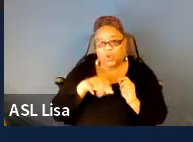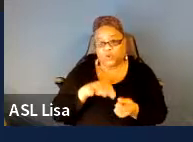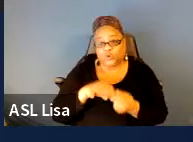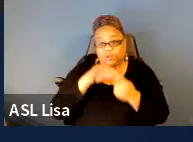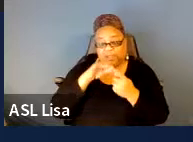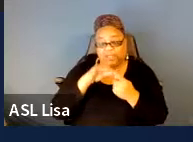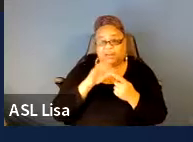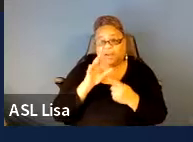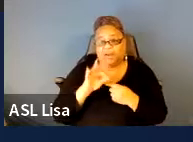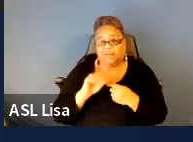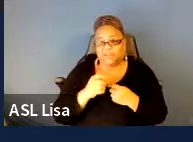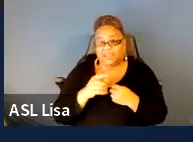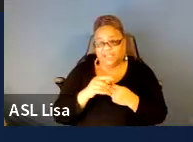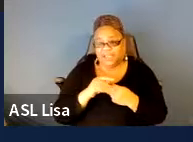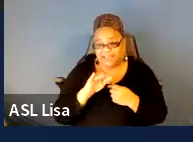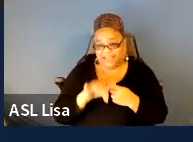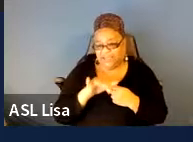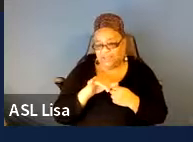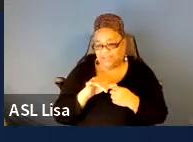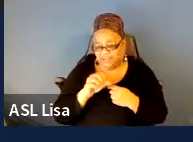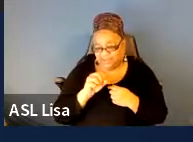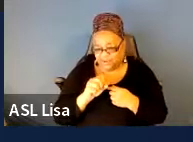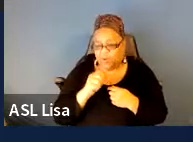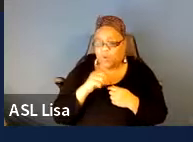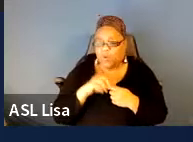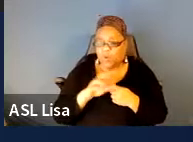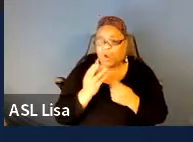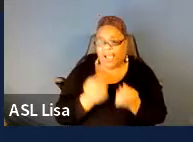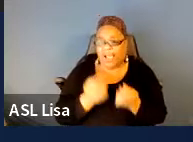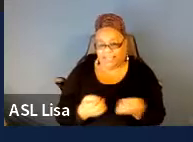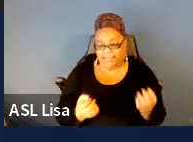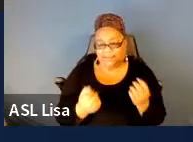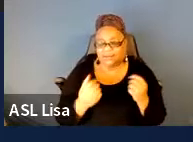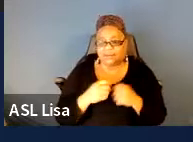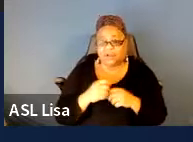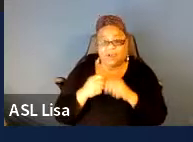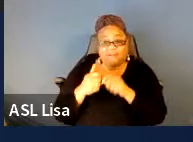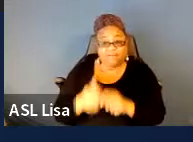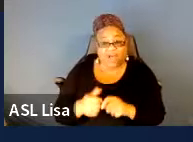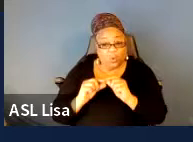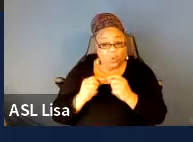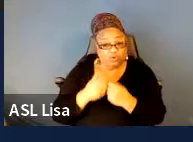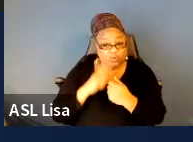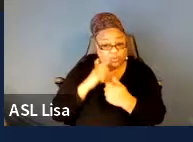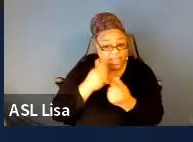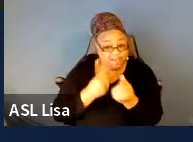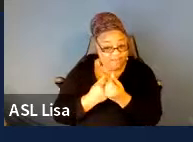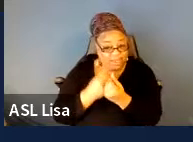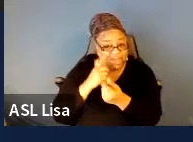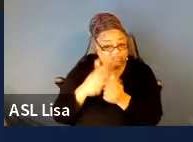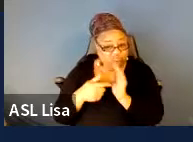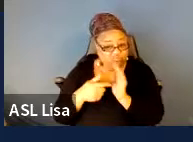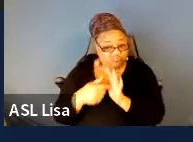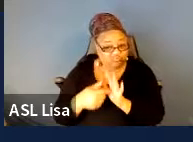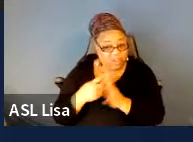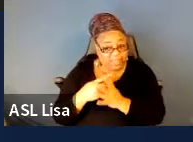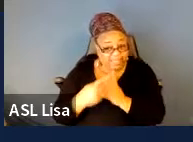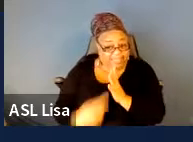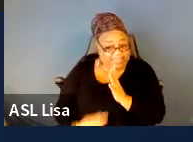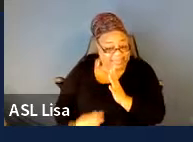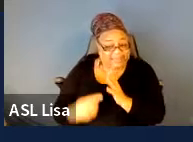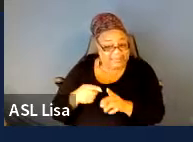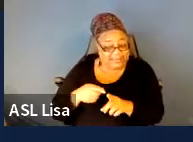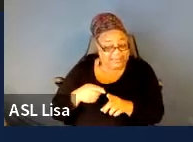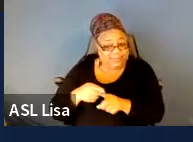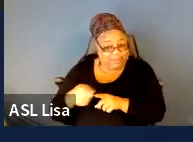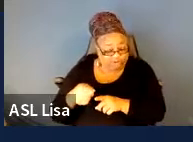elements. And that by following those groups that advocate on behalf of these special facilities,